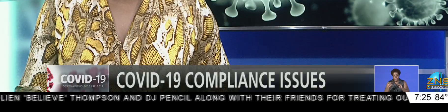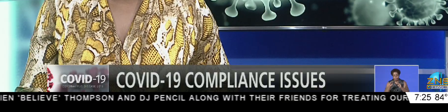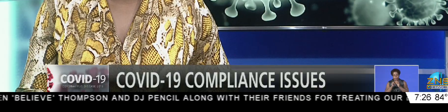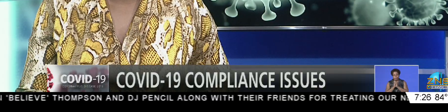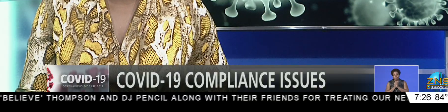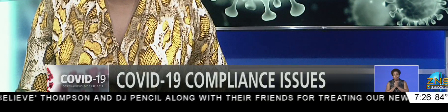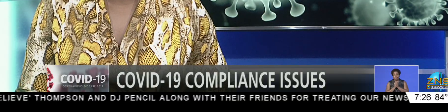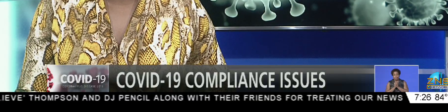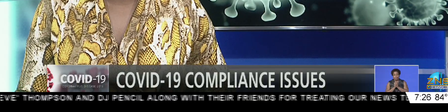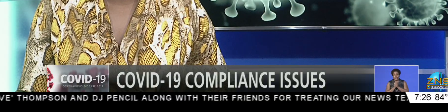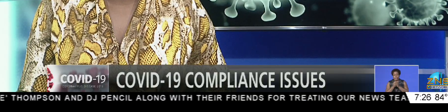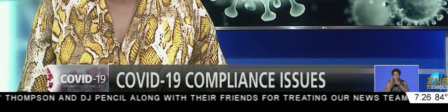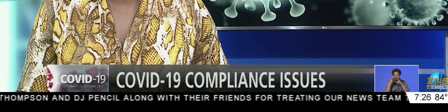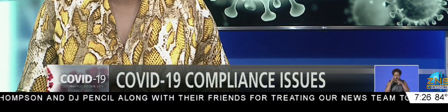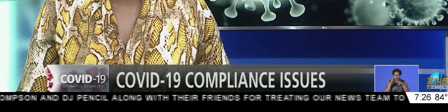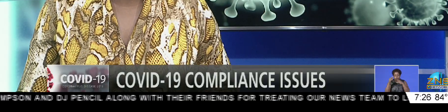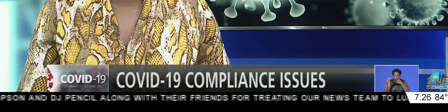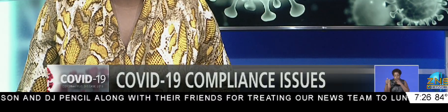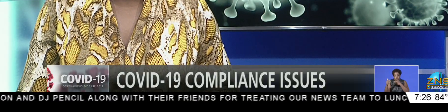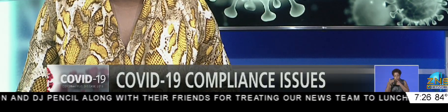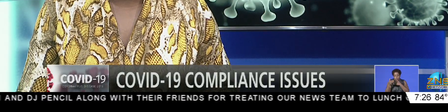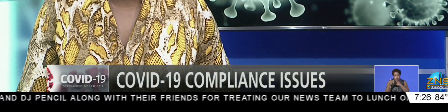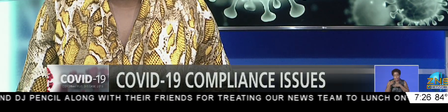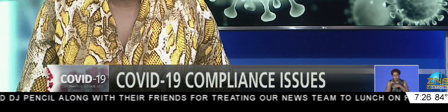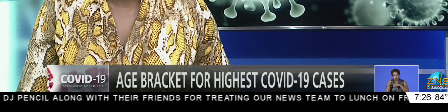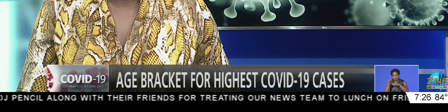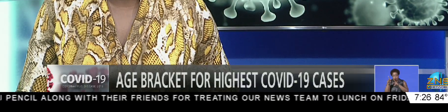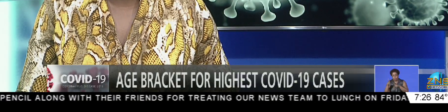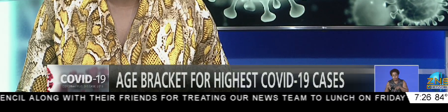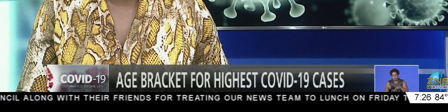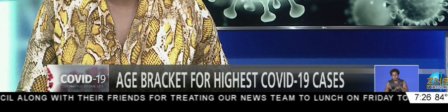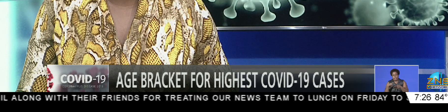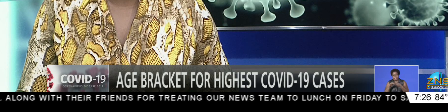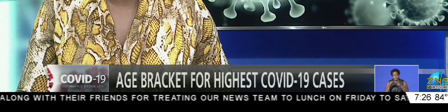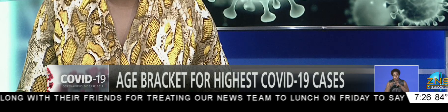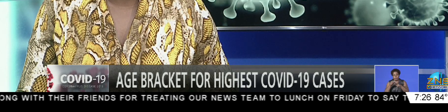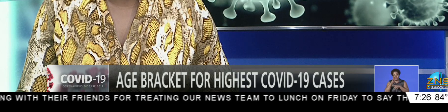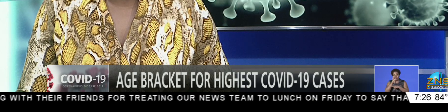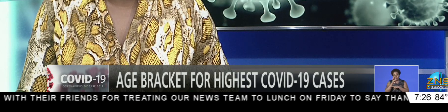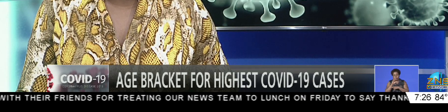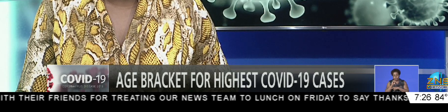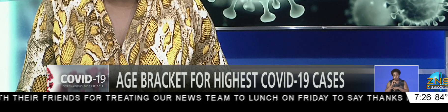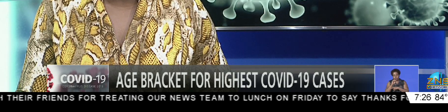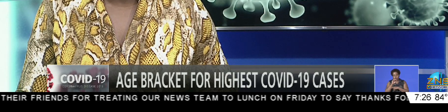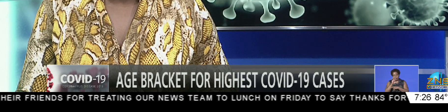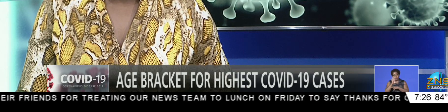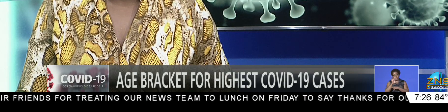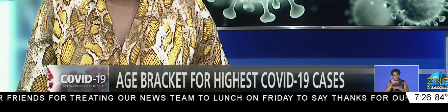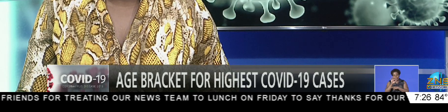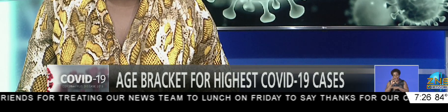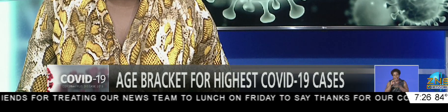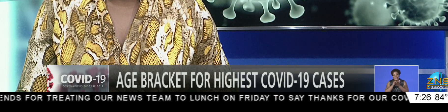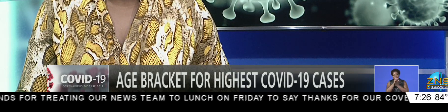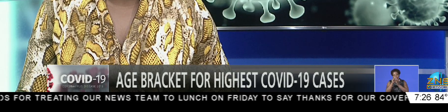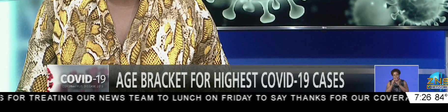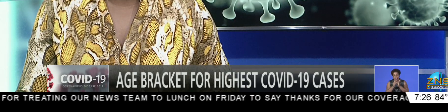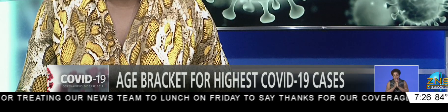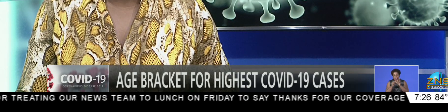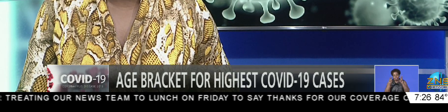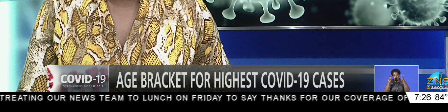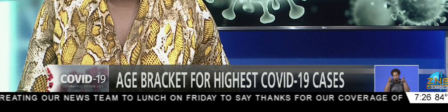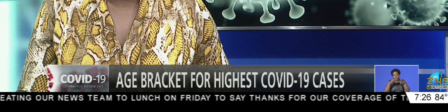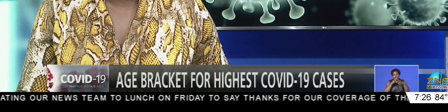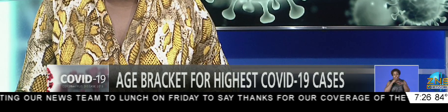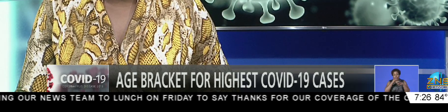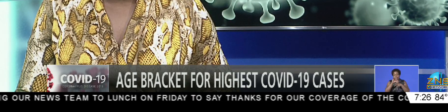Now, strangely, a closer look at COVID cases shows the highest number is in the 40 to 59 age bracket and not the 80 and